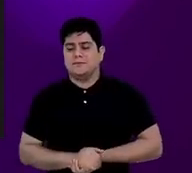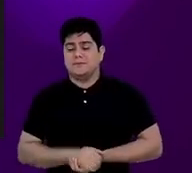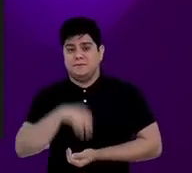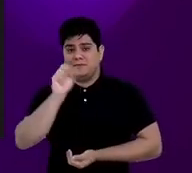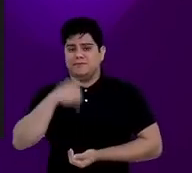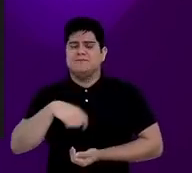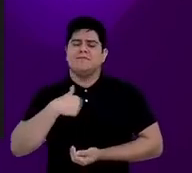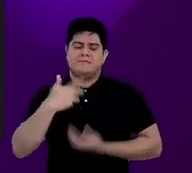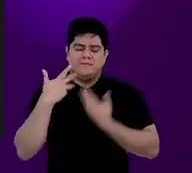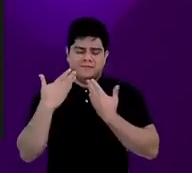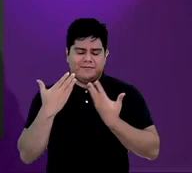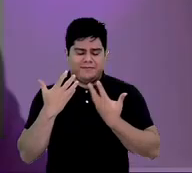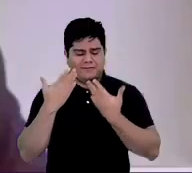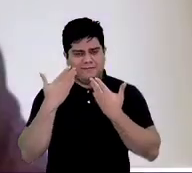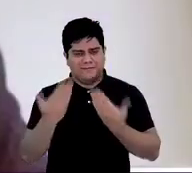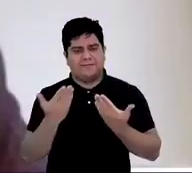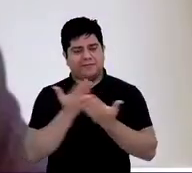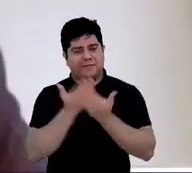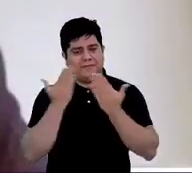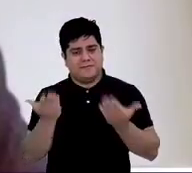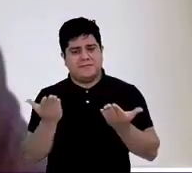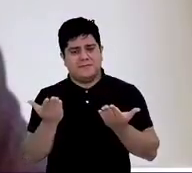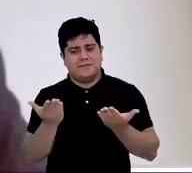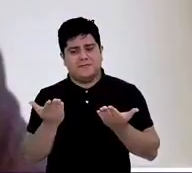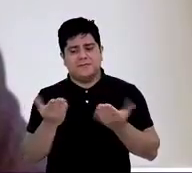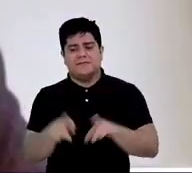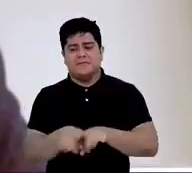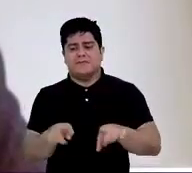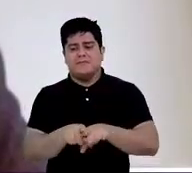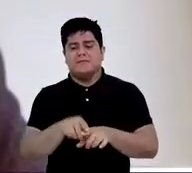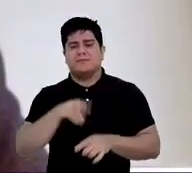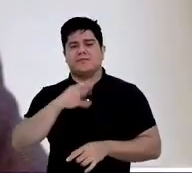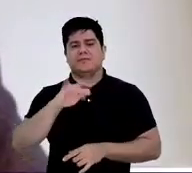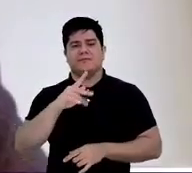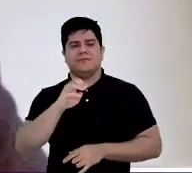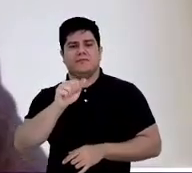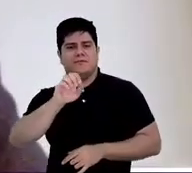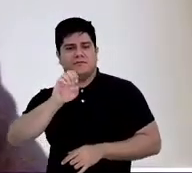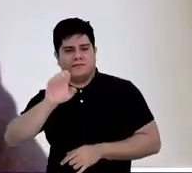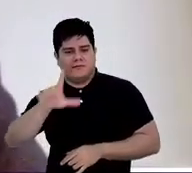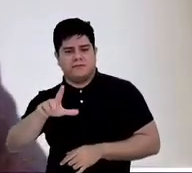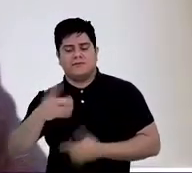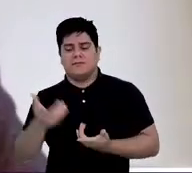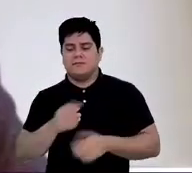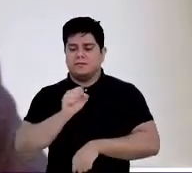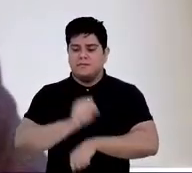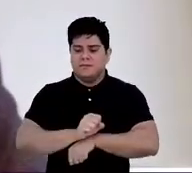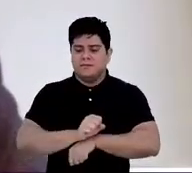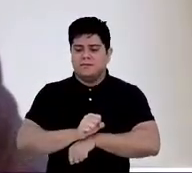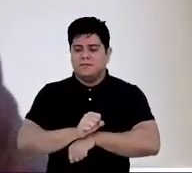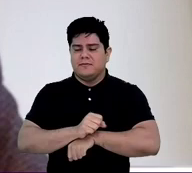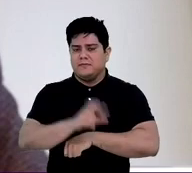Michael. And we have lunchtime now. We'll be back at 2:15.